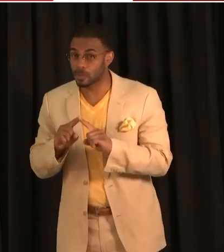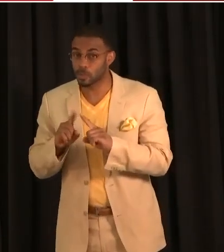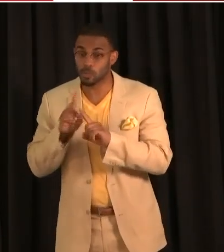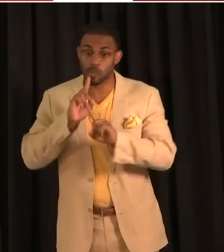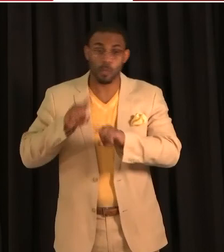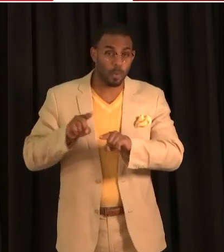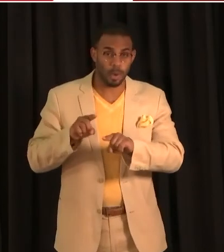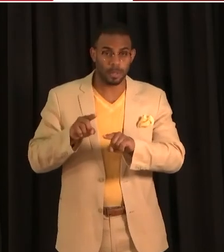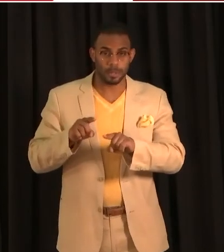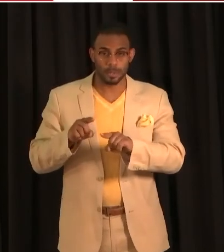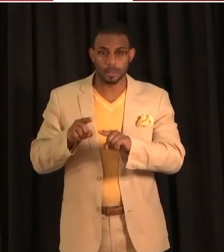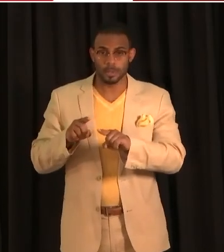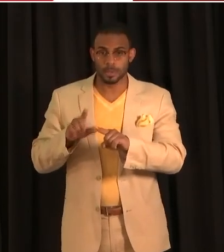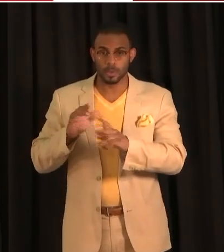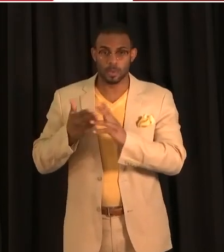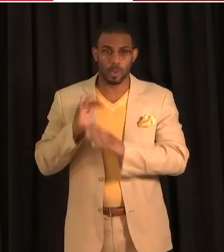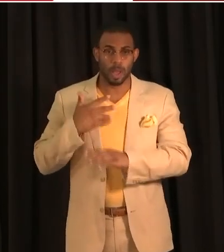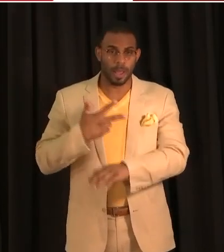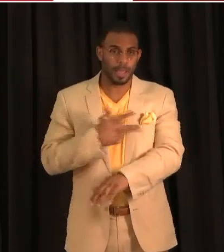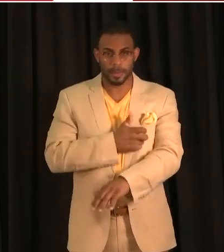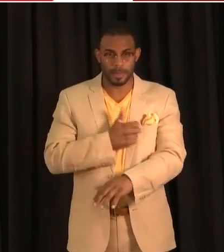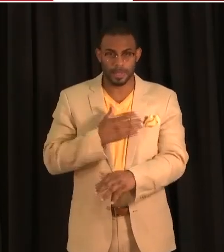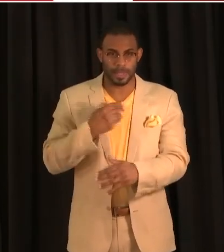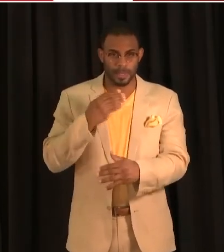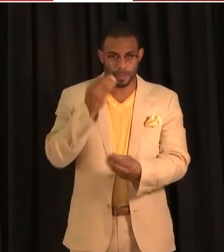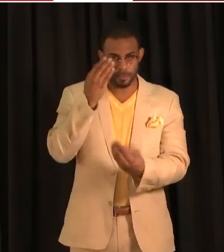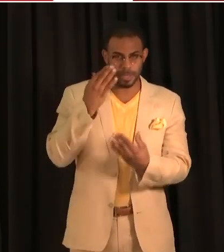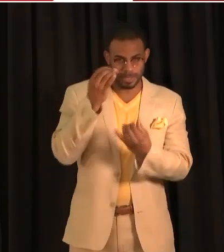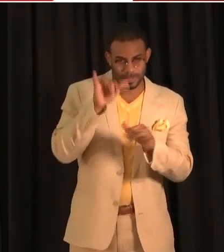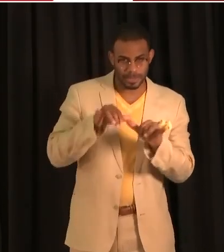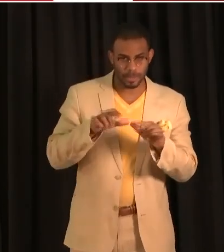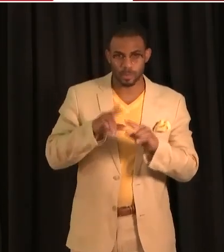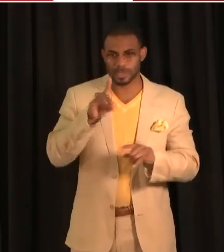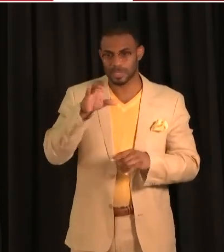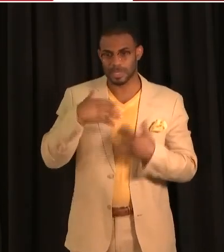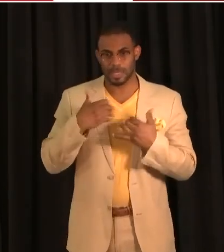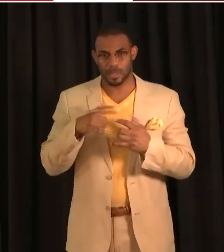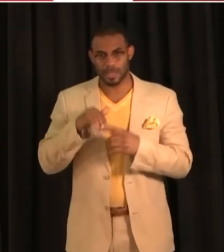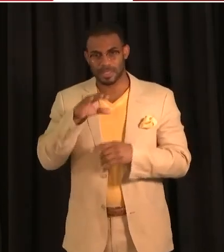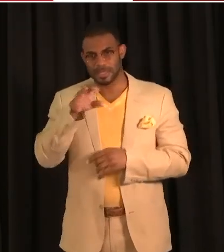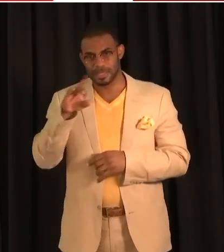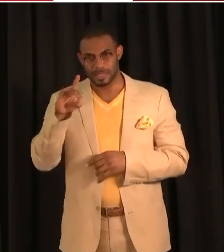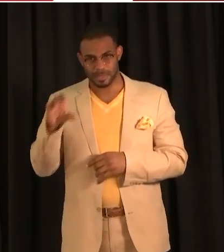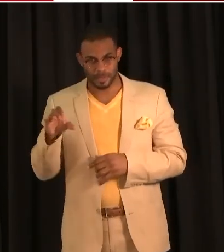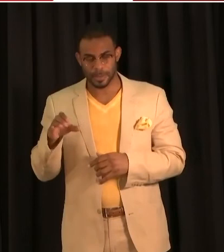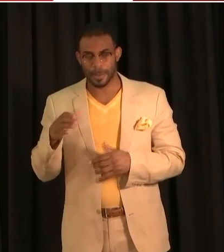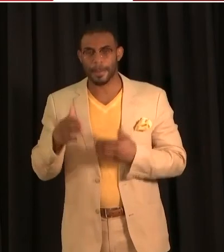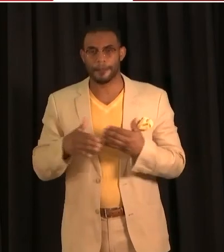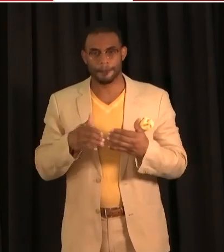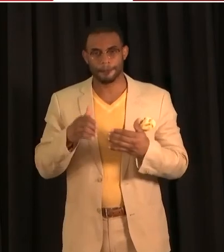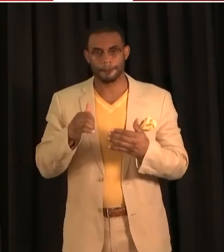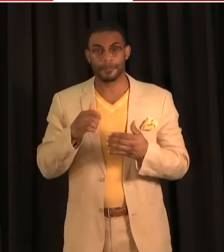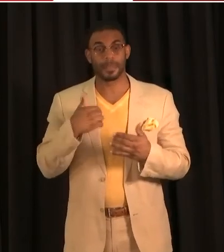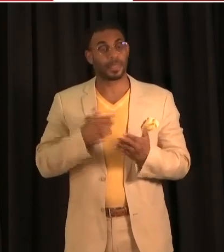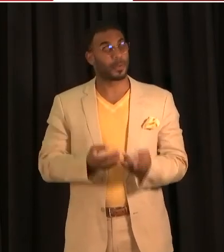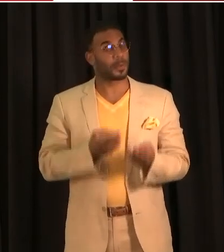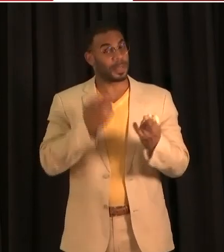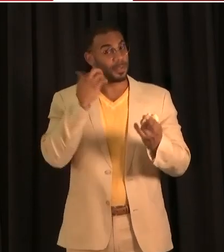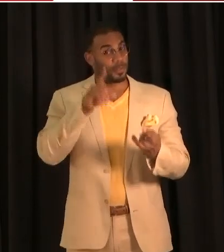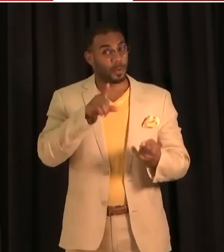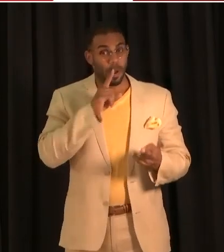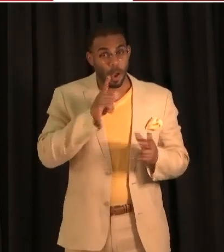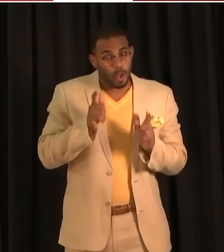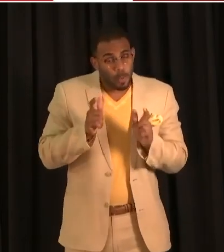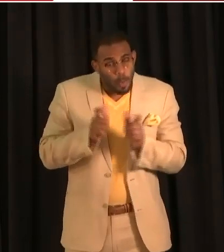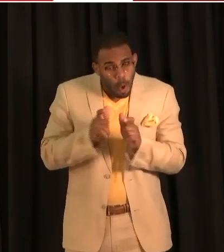the ability to report through our immunization information system to DC Health and CDC. I recommend,